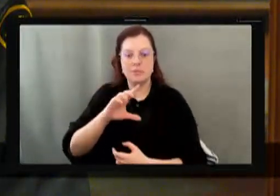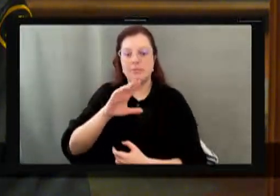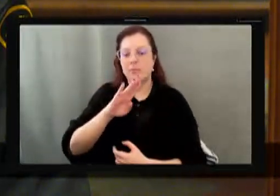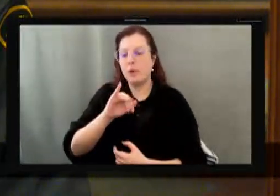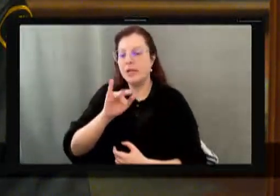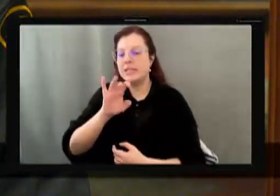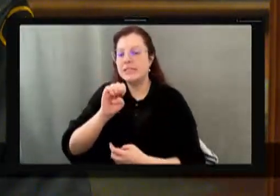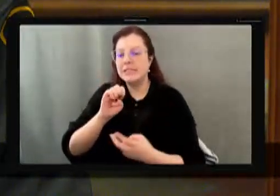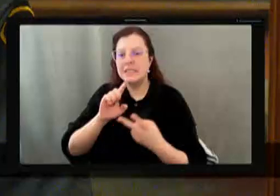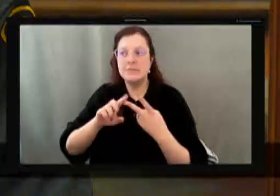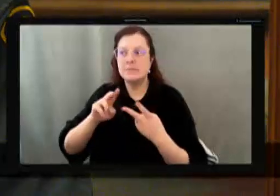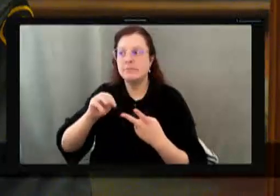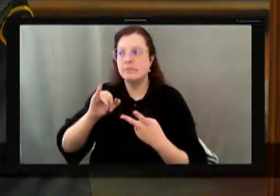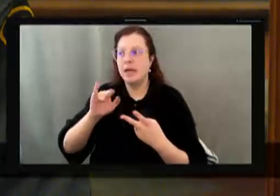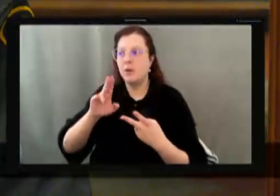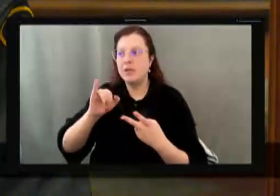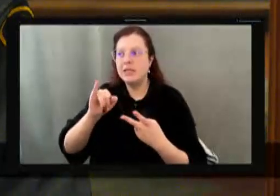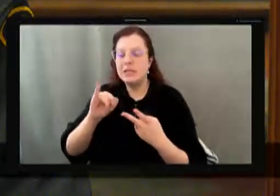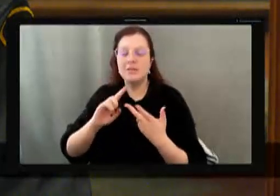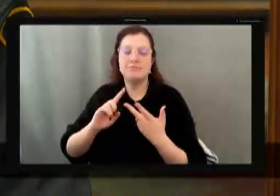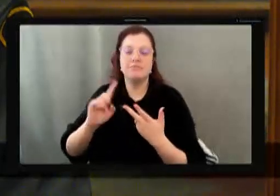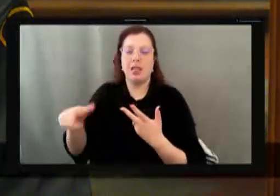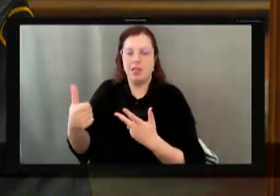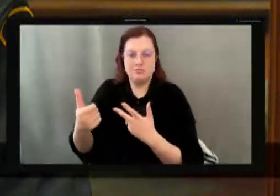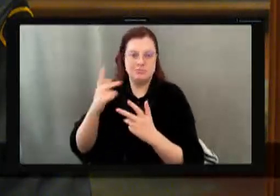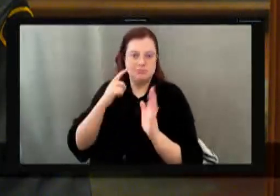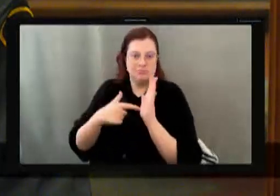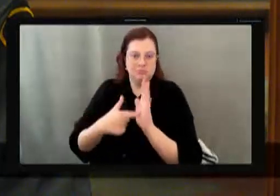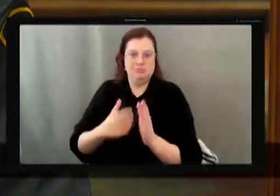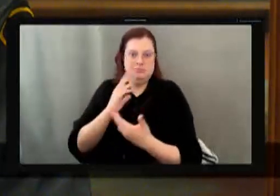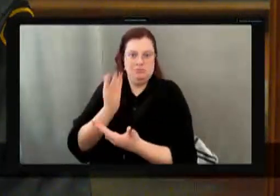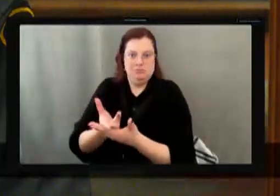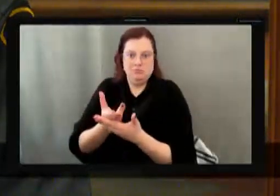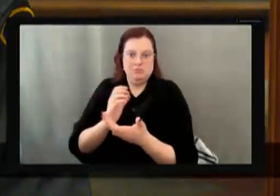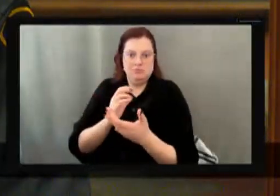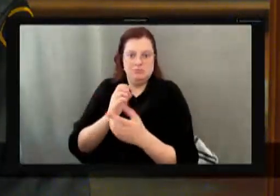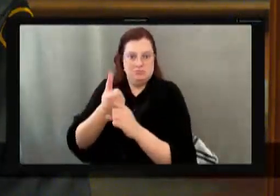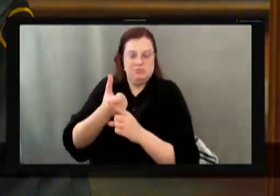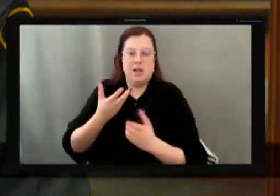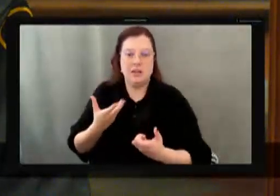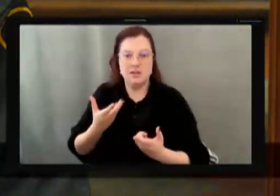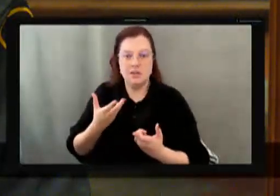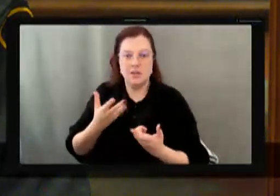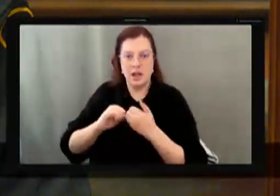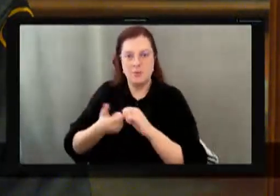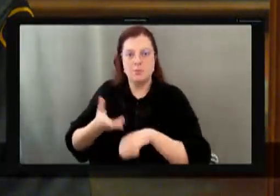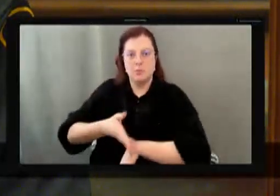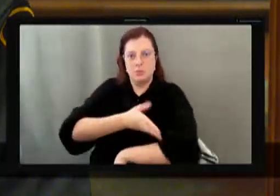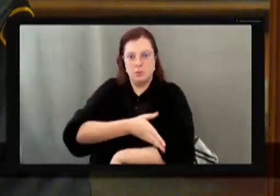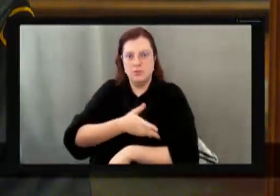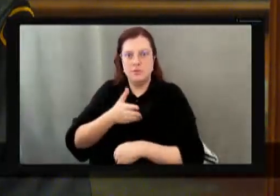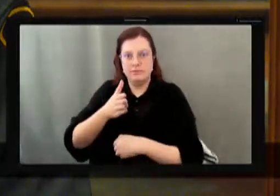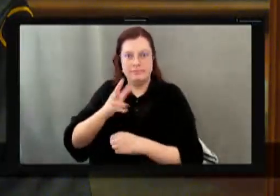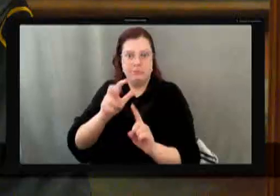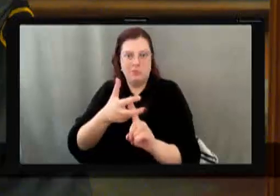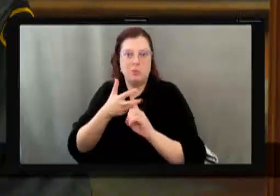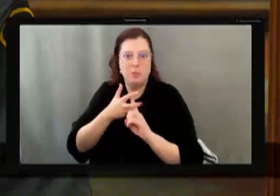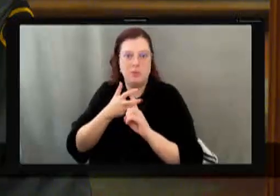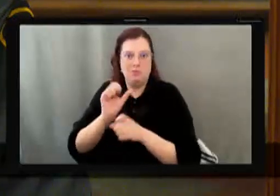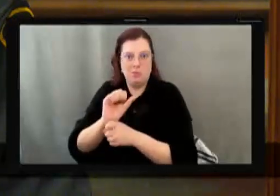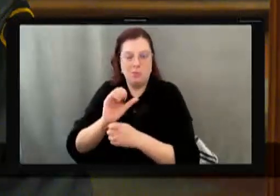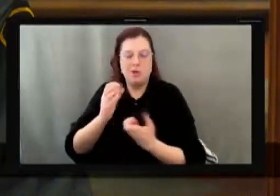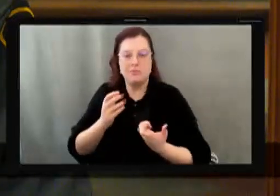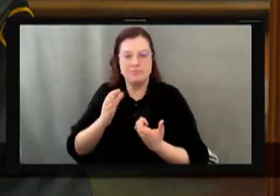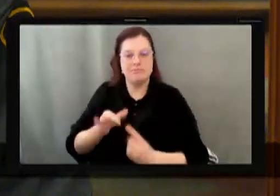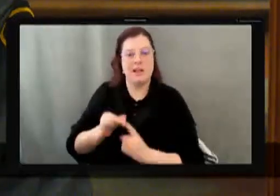few others to show the effect they've had in improving those departments' recruitment efforts. Okay. They